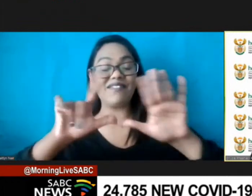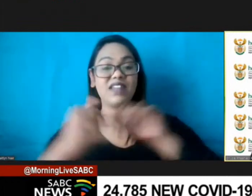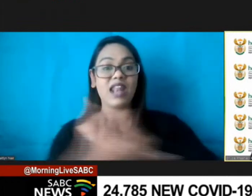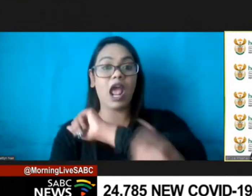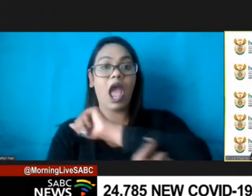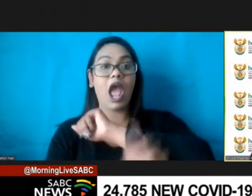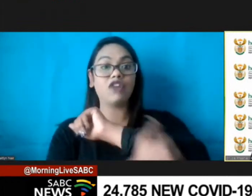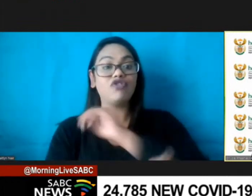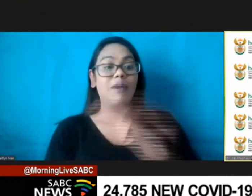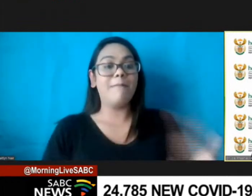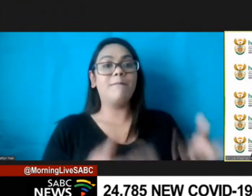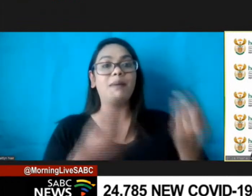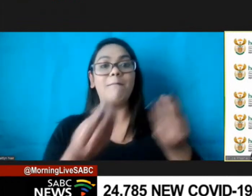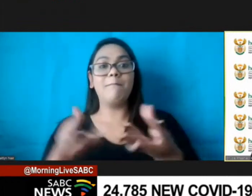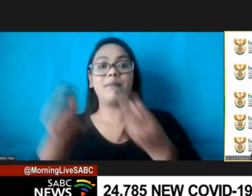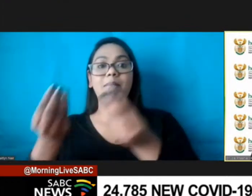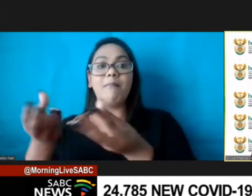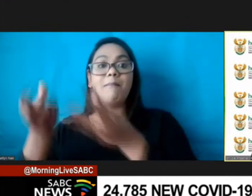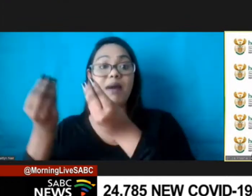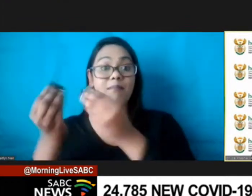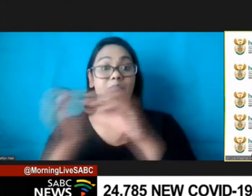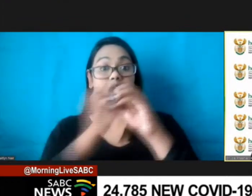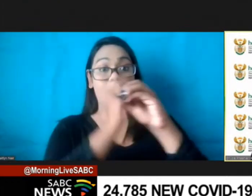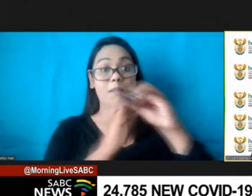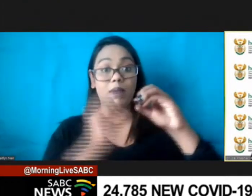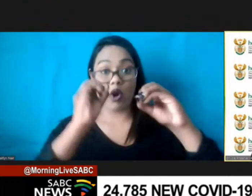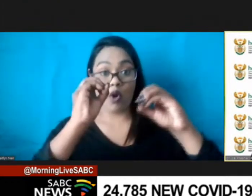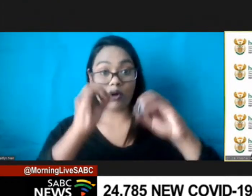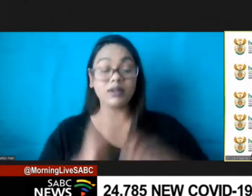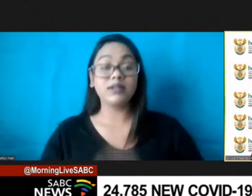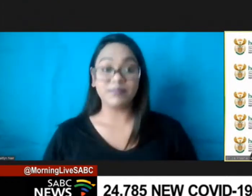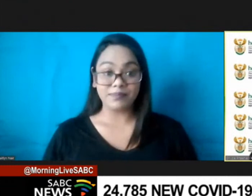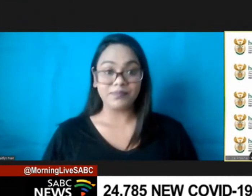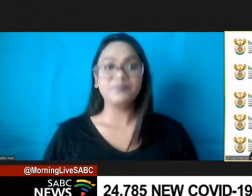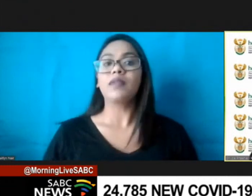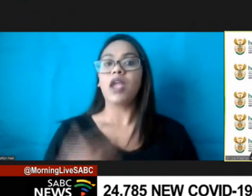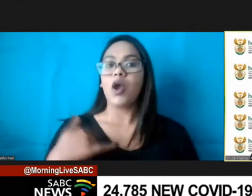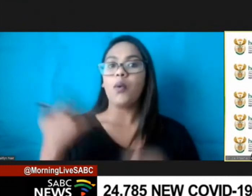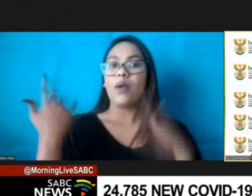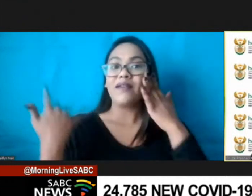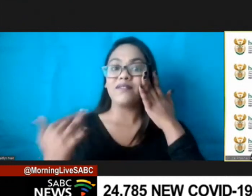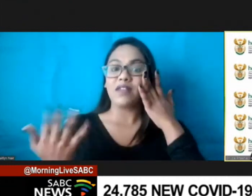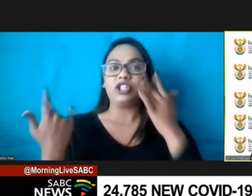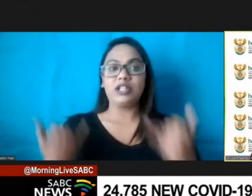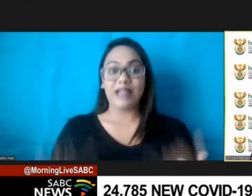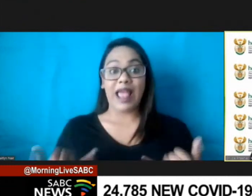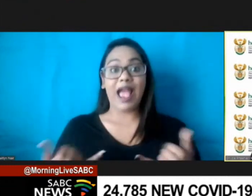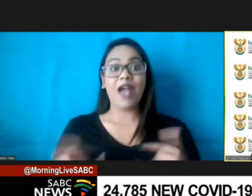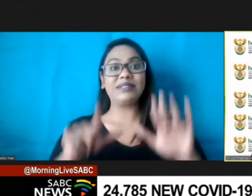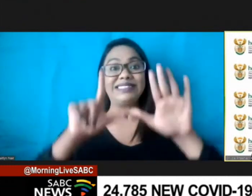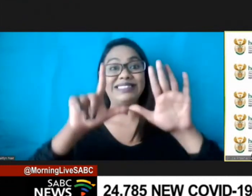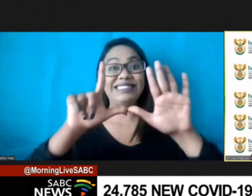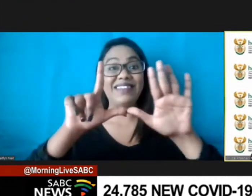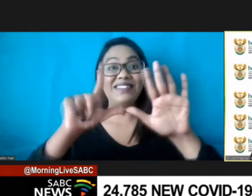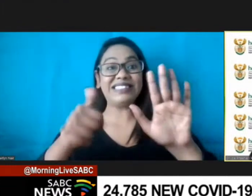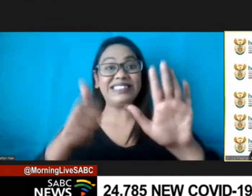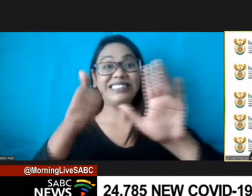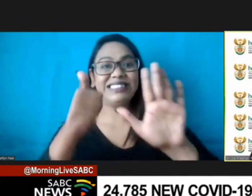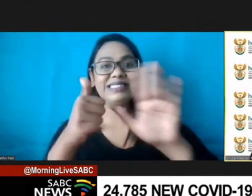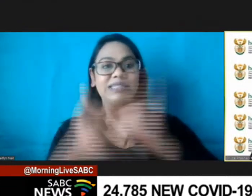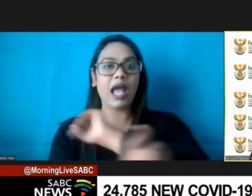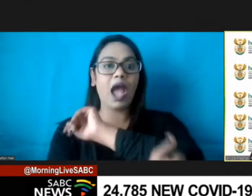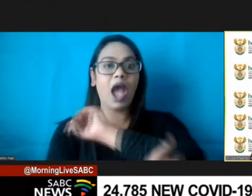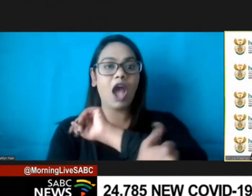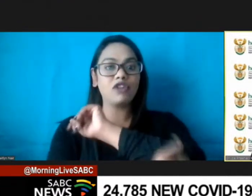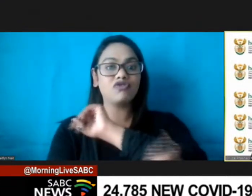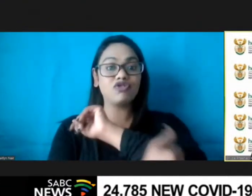confirmation is that the variant has been detected in more than 76 countries. In our country, all